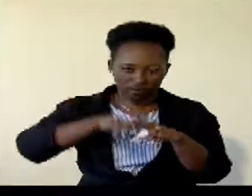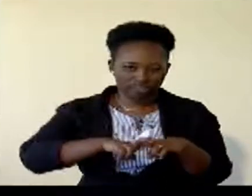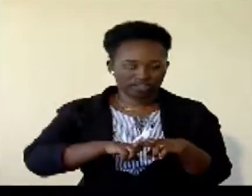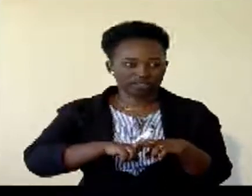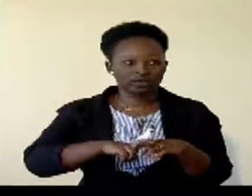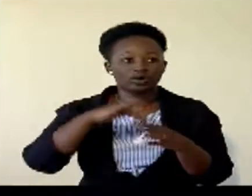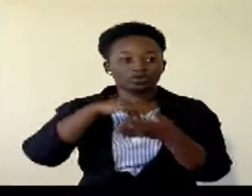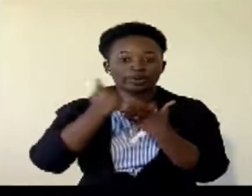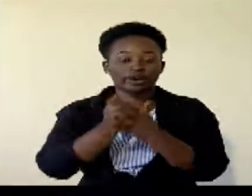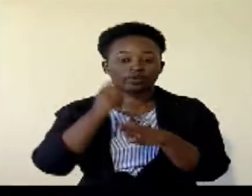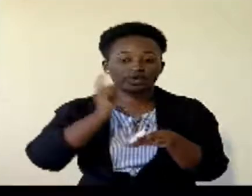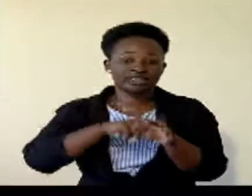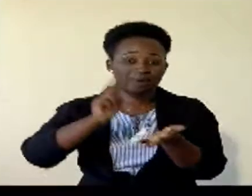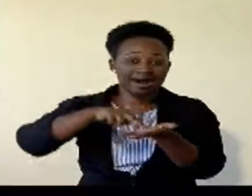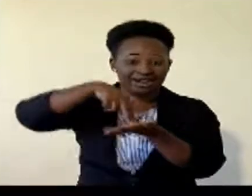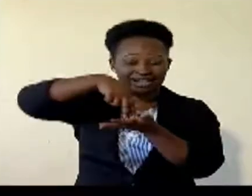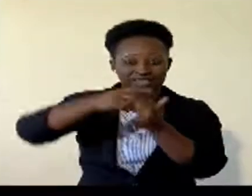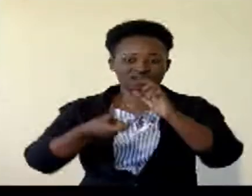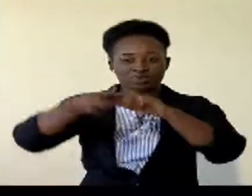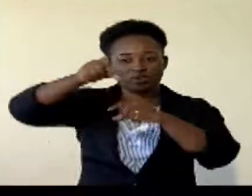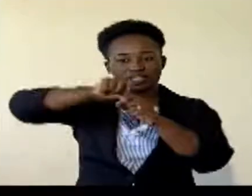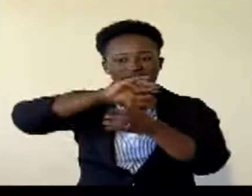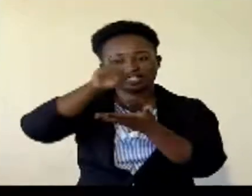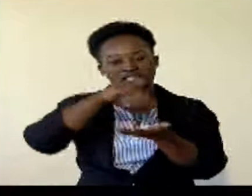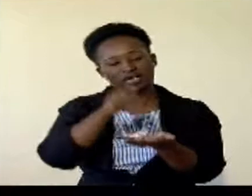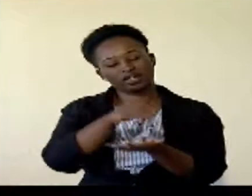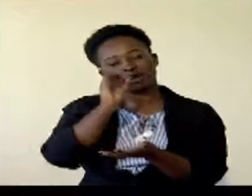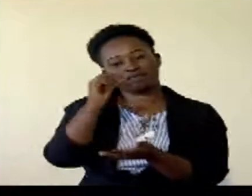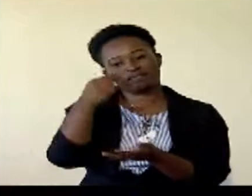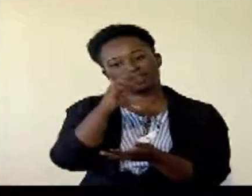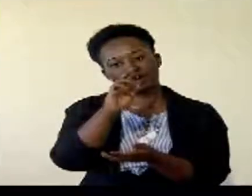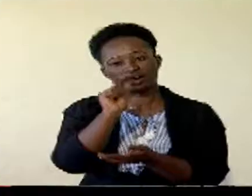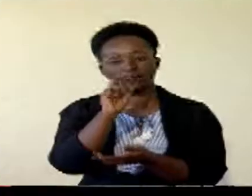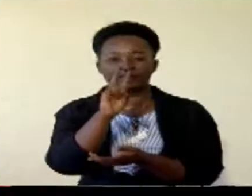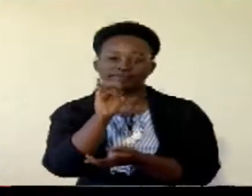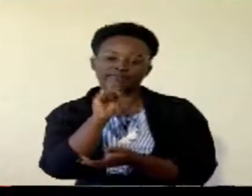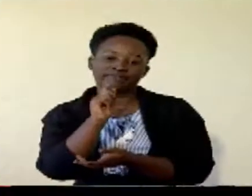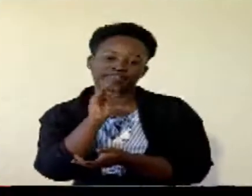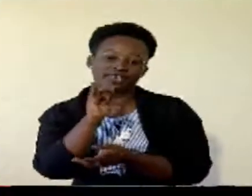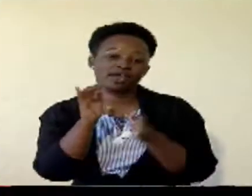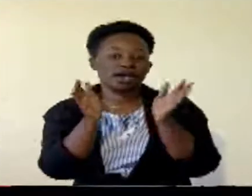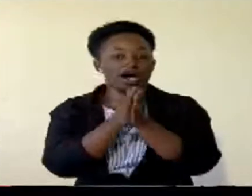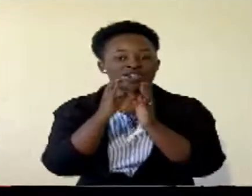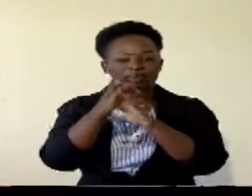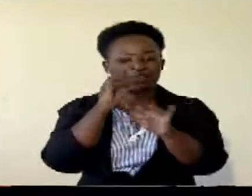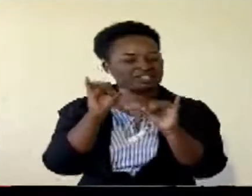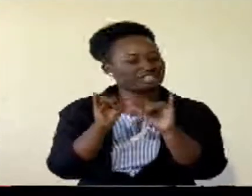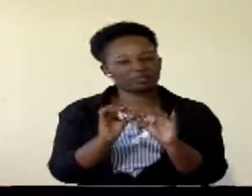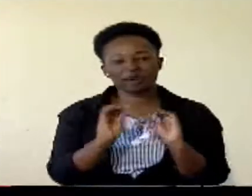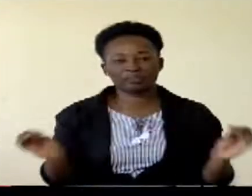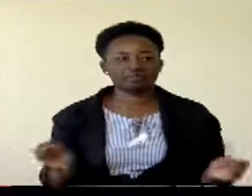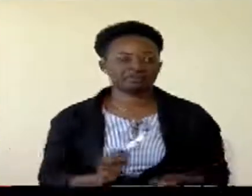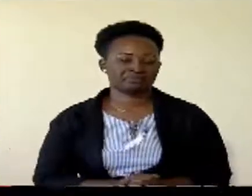gravity. They will raise the center of gravity and make the bus less stable. So that one, even if I don't write it, I think it is